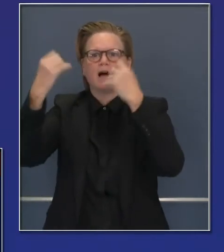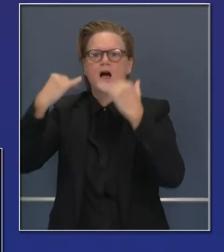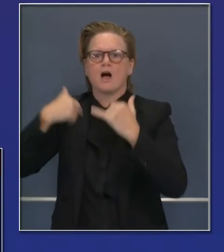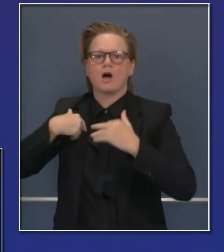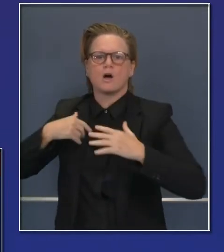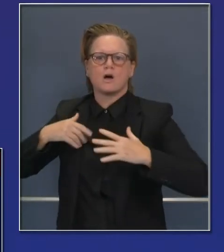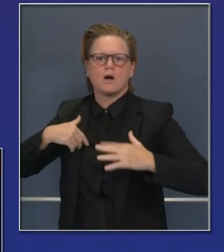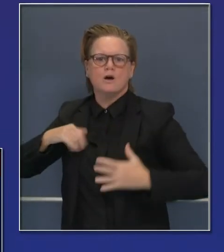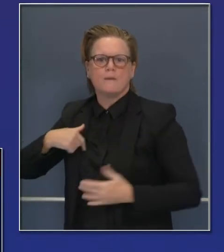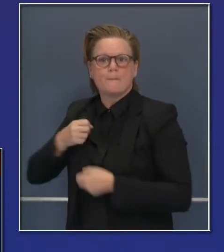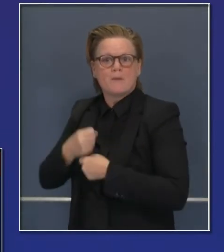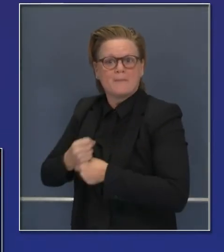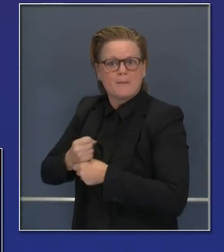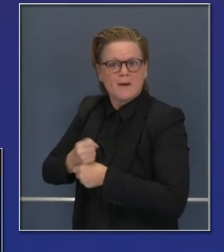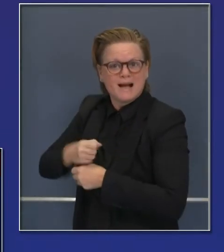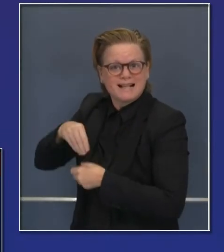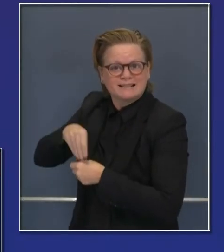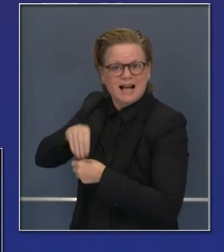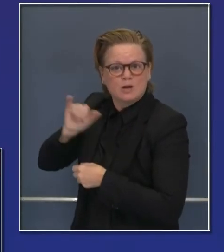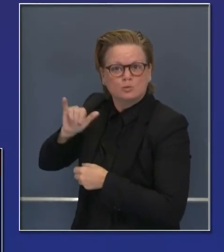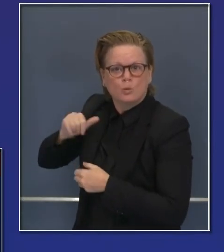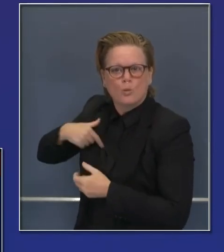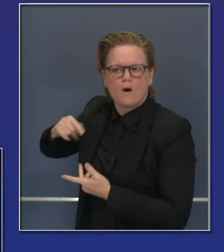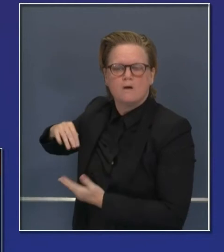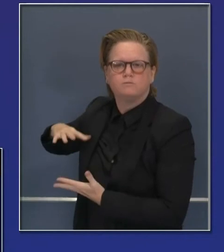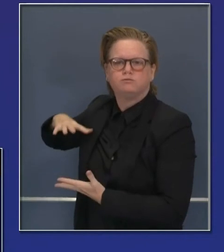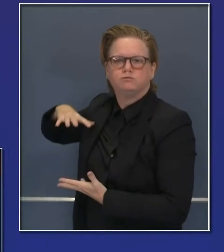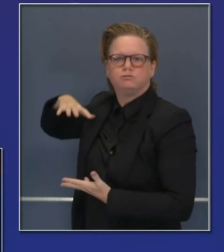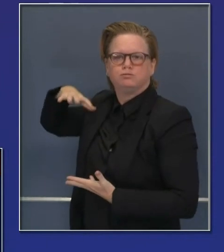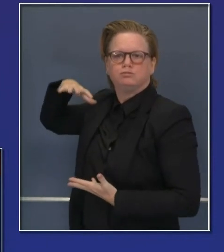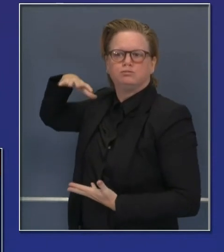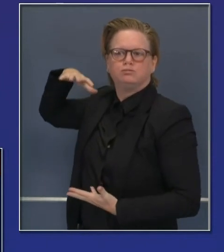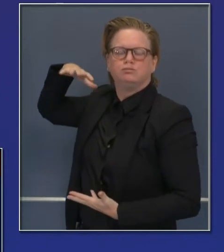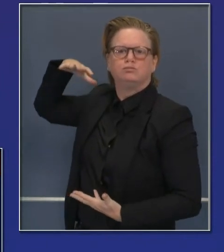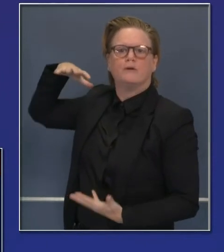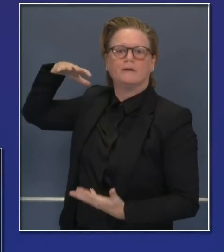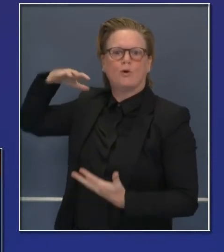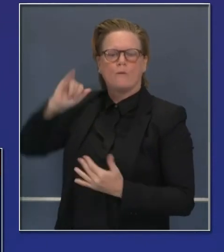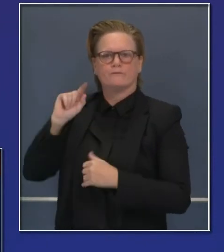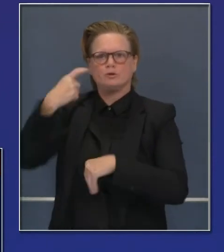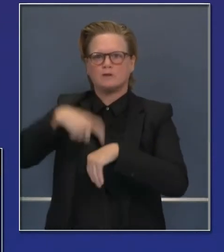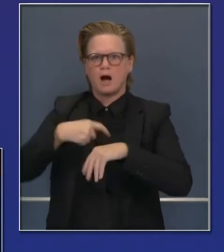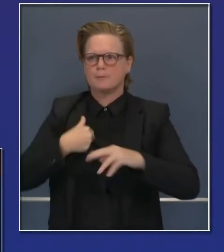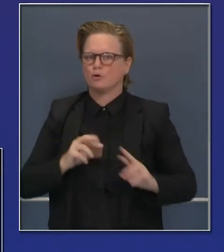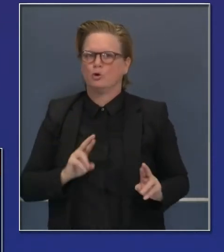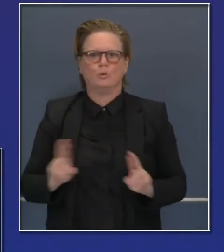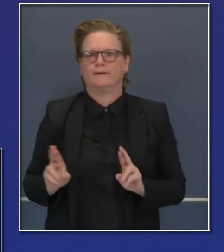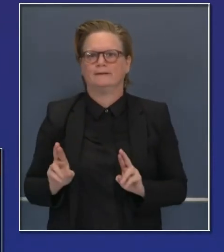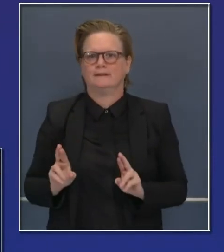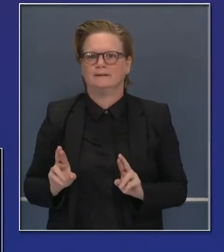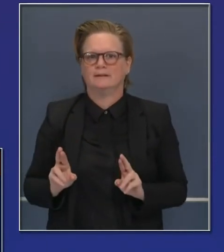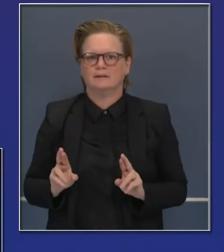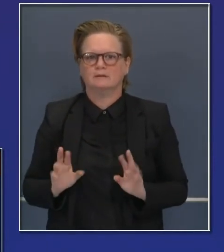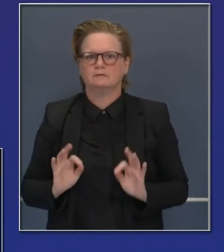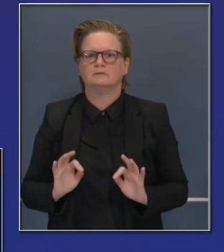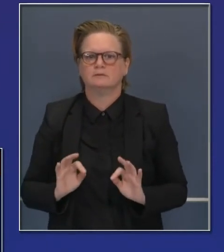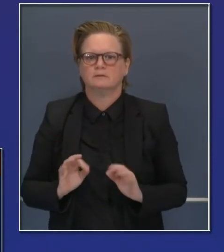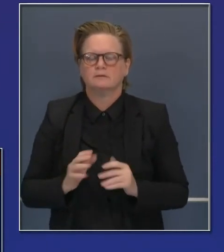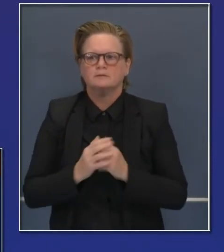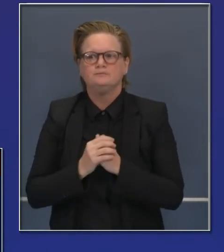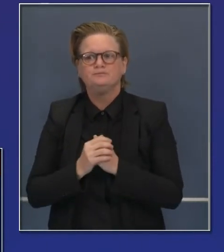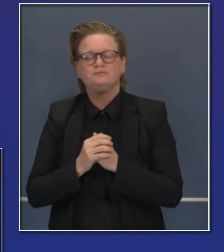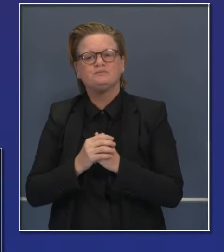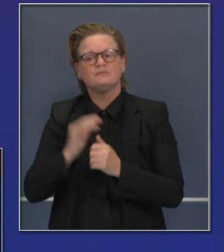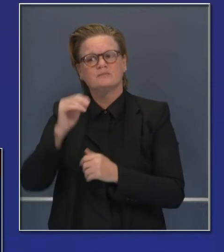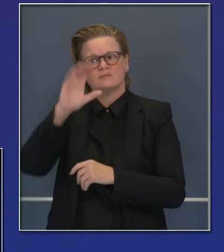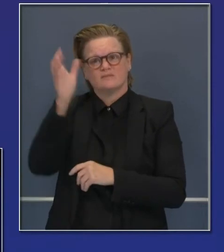of acute crisis in that first wave, in that first surge, which again, California was able to avoid. You were able